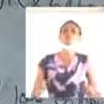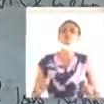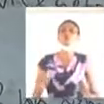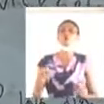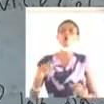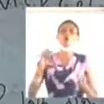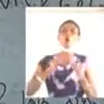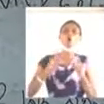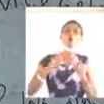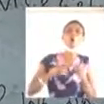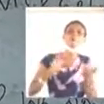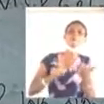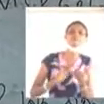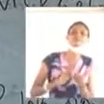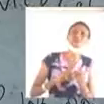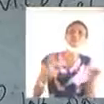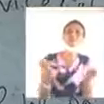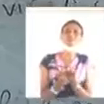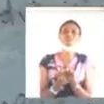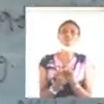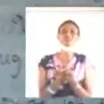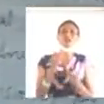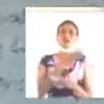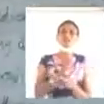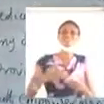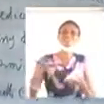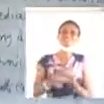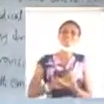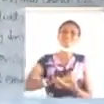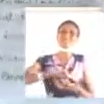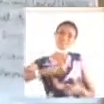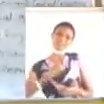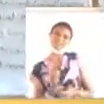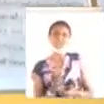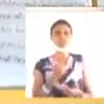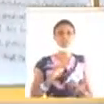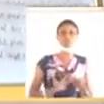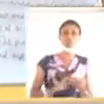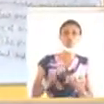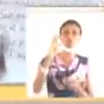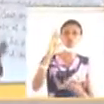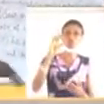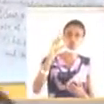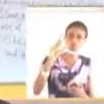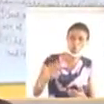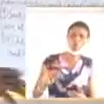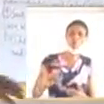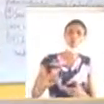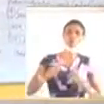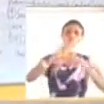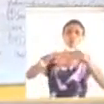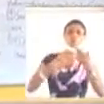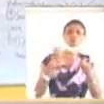drug. Explain to a medical expert. It may not be a doctor. We have nurses, we have health workers